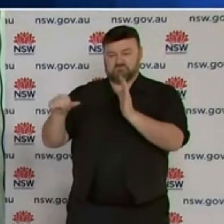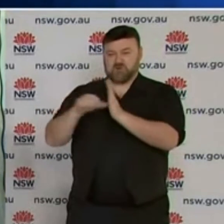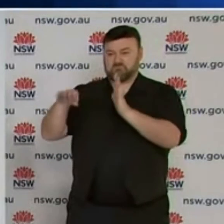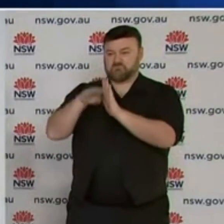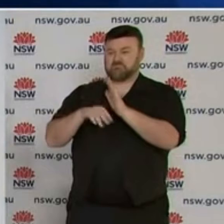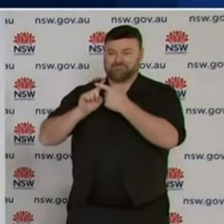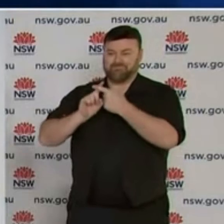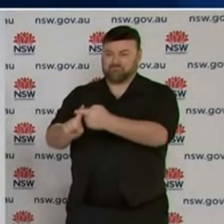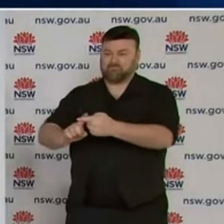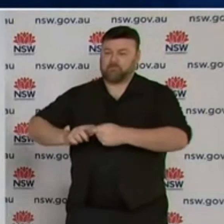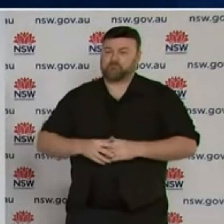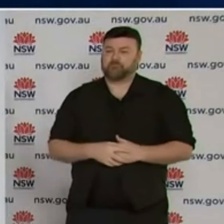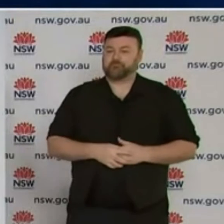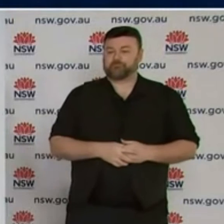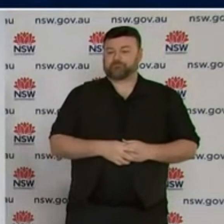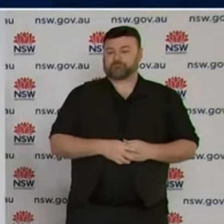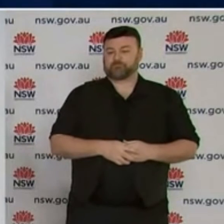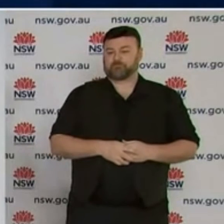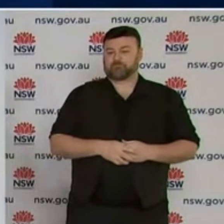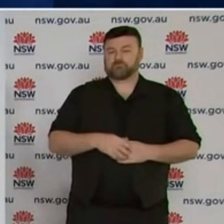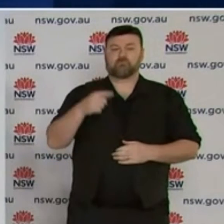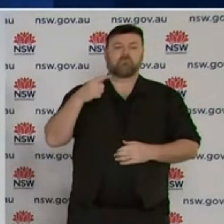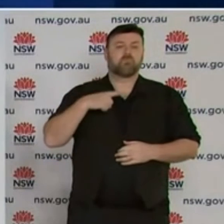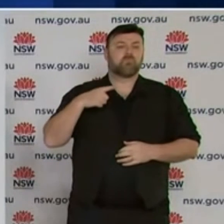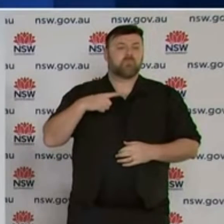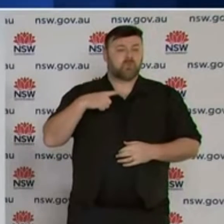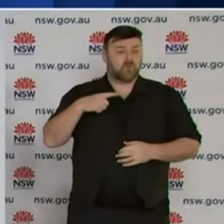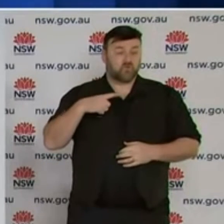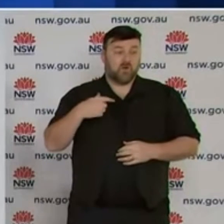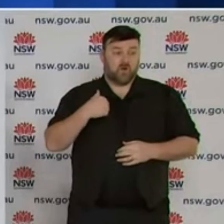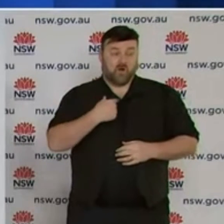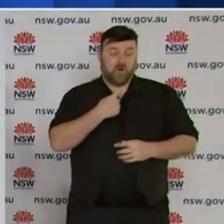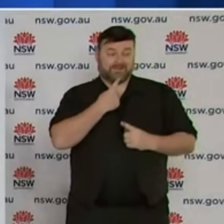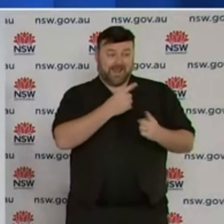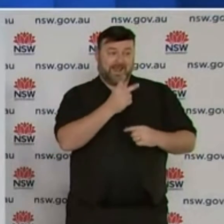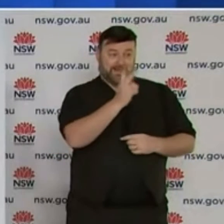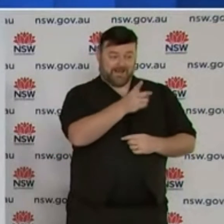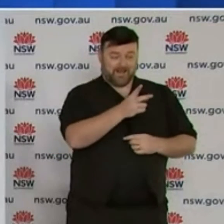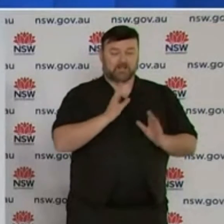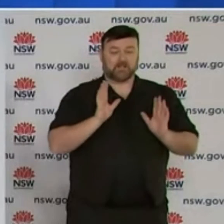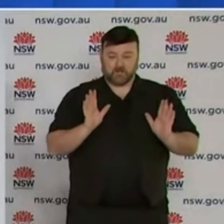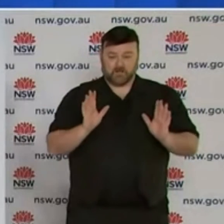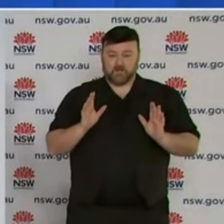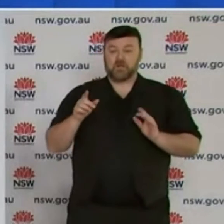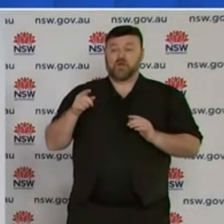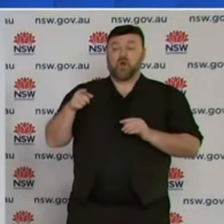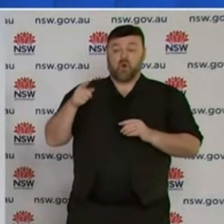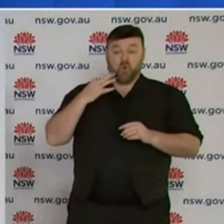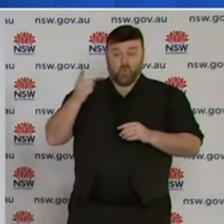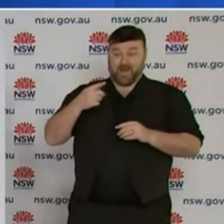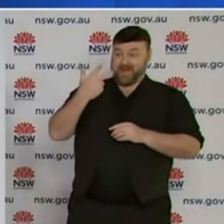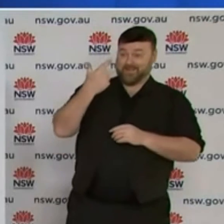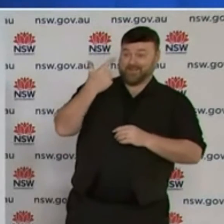those LGAs? Well, that's why we're saying it all depends on what the case numbers are doing at the time that we open up. So when we hit 70% double